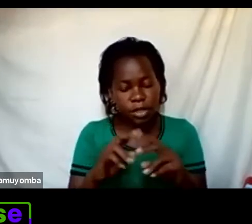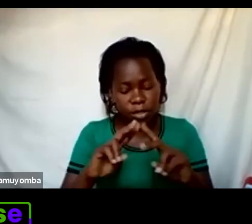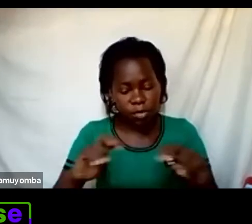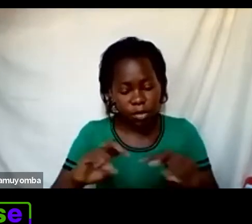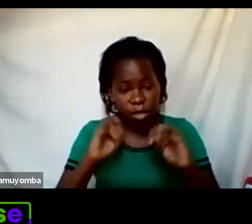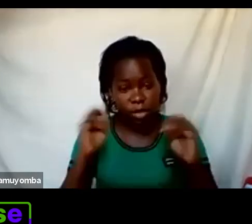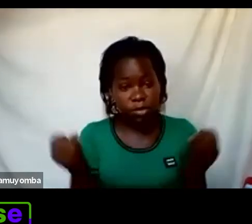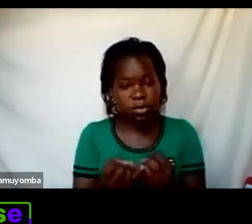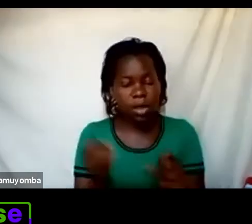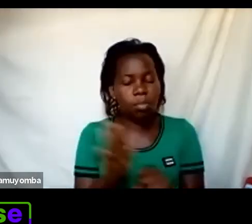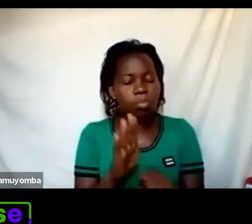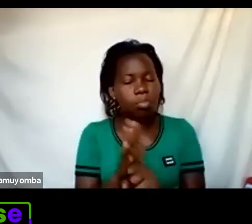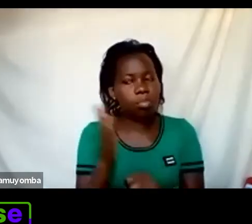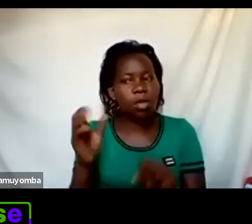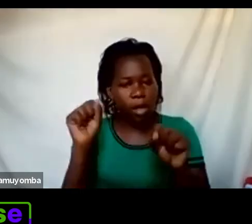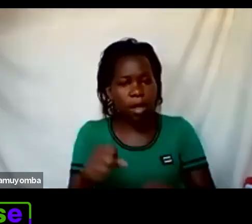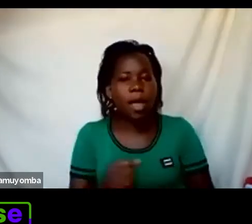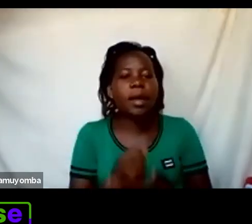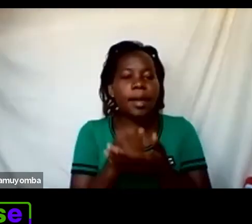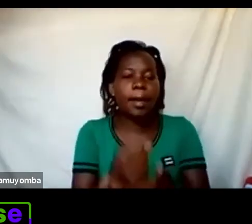help.